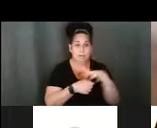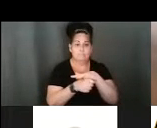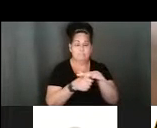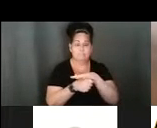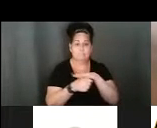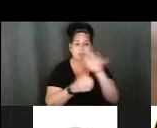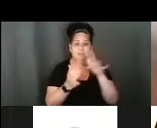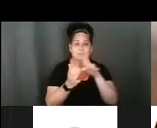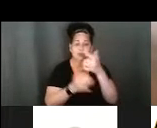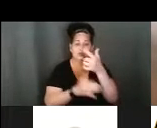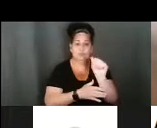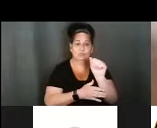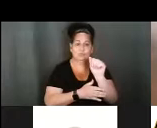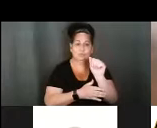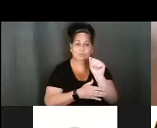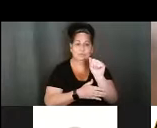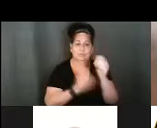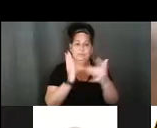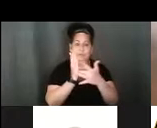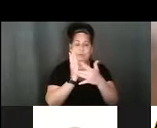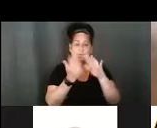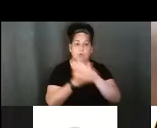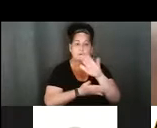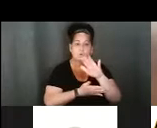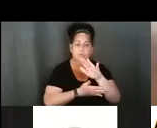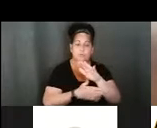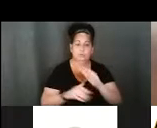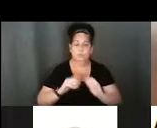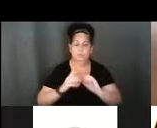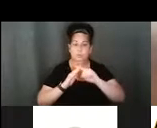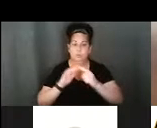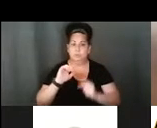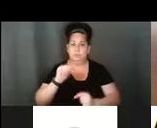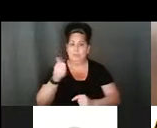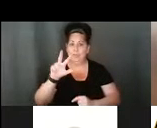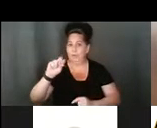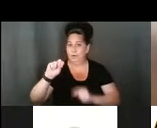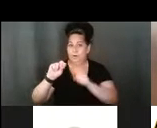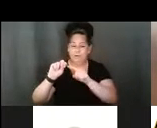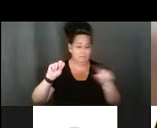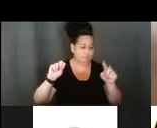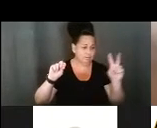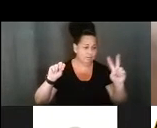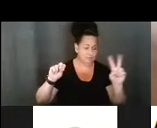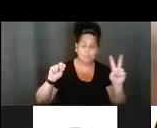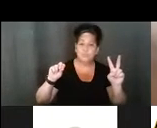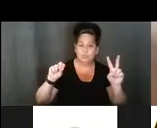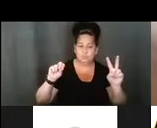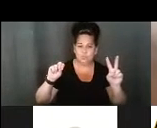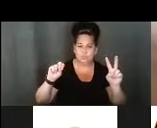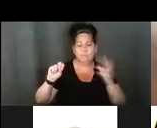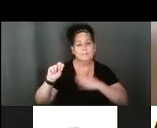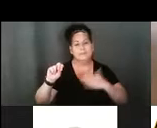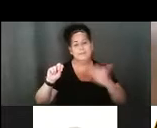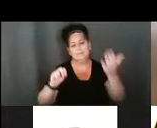at 10:30 and it will end at 2 o'clock. So please come out. If you would like